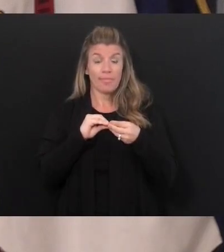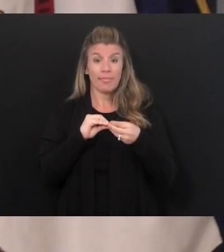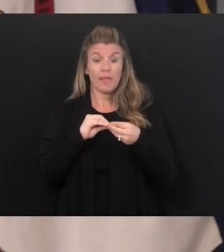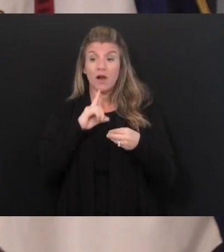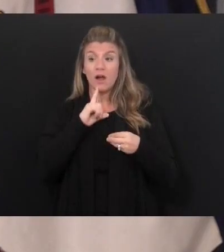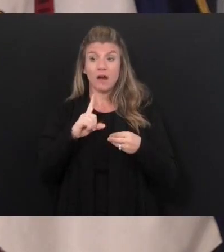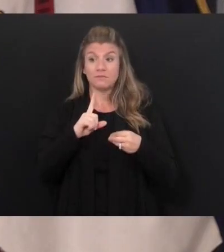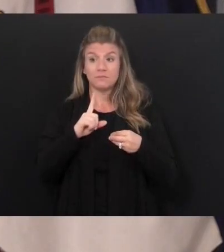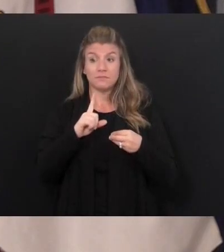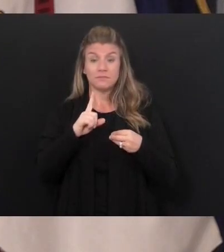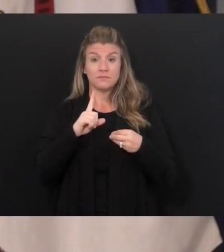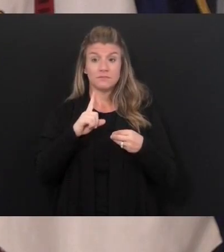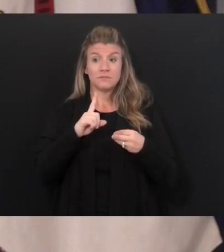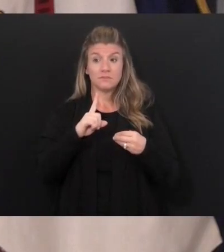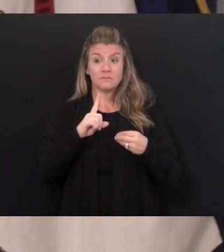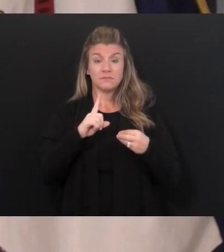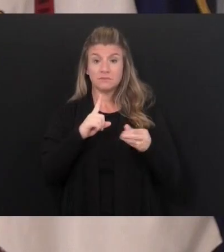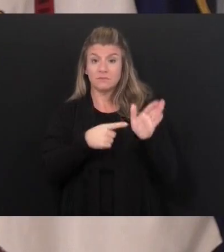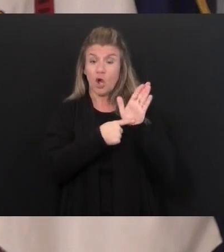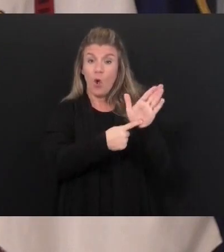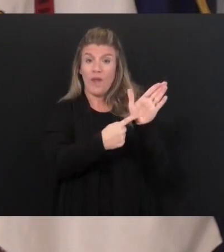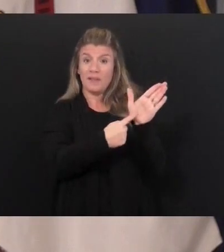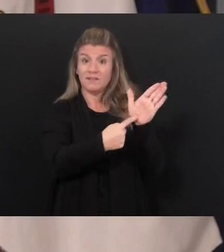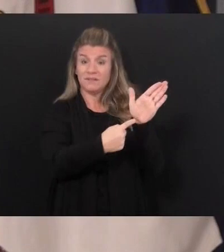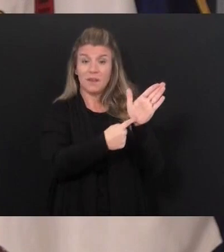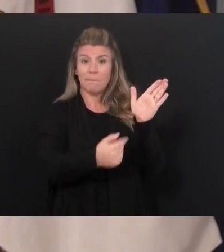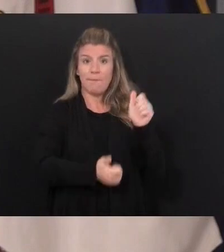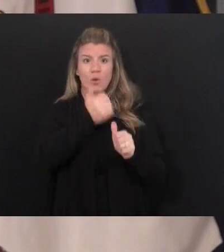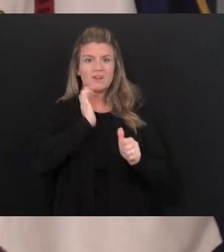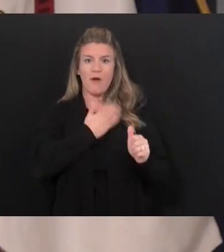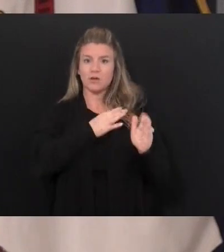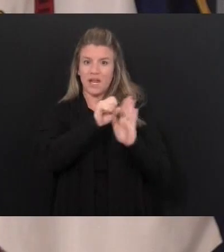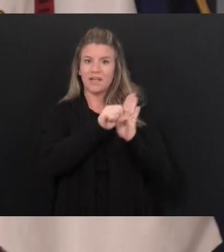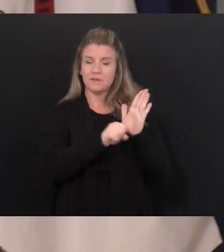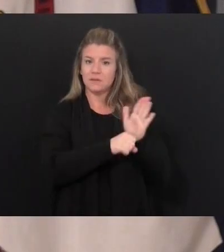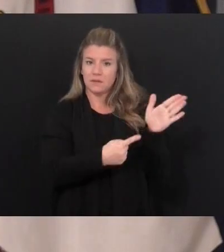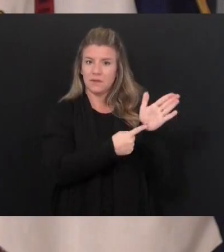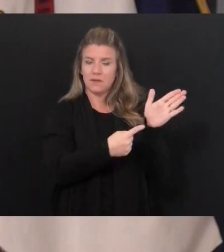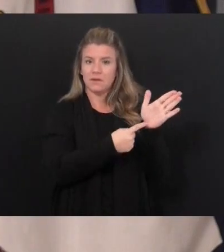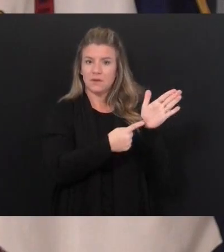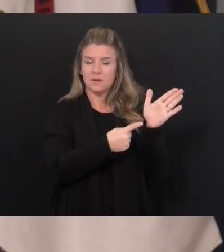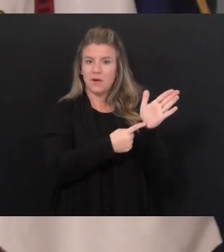respectful of most everyone, from the standpoint that